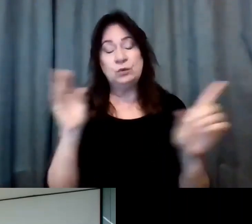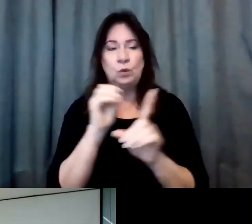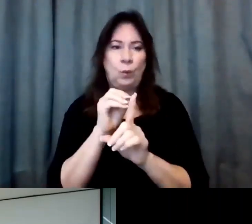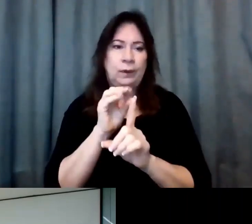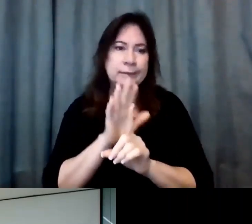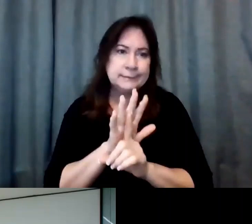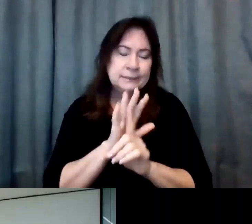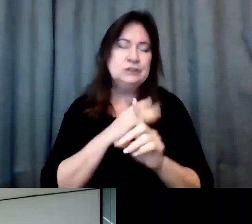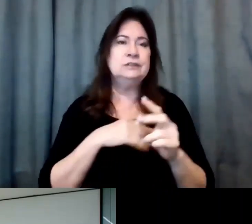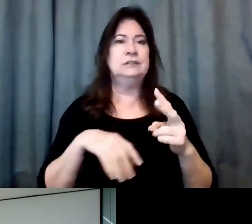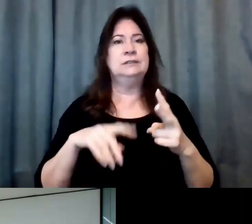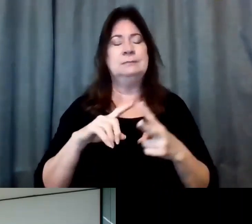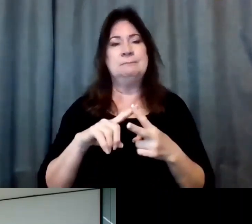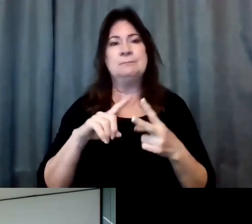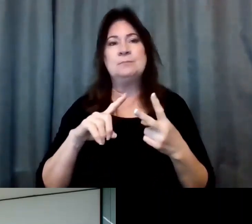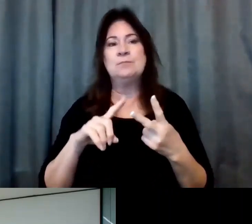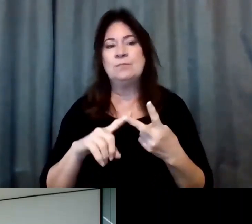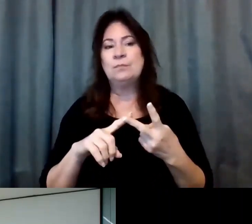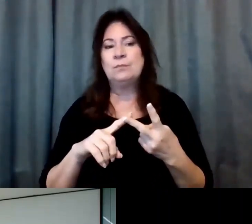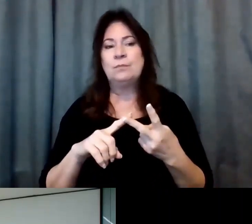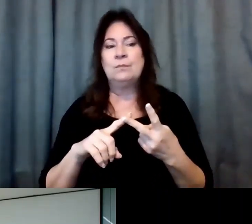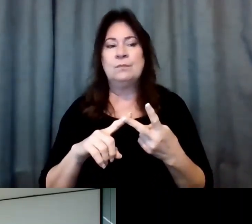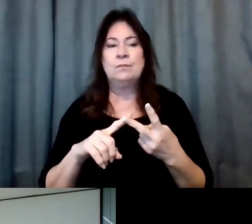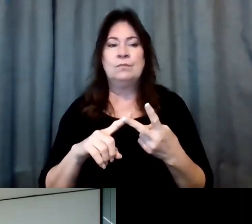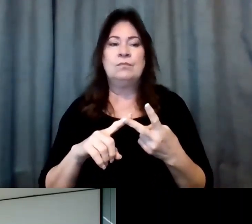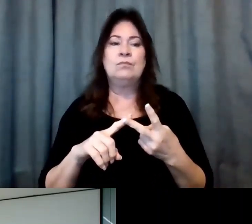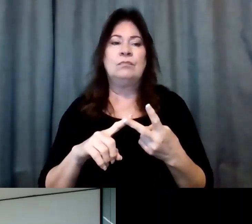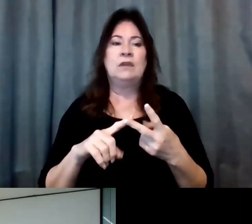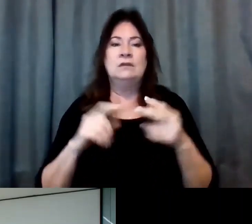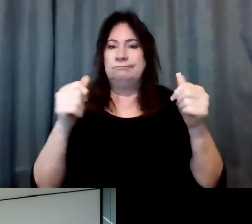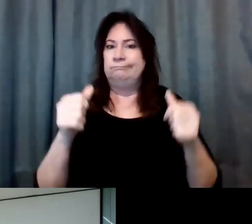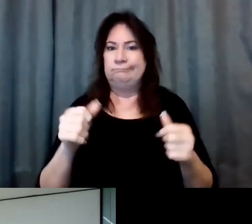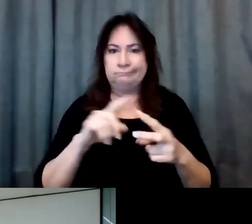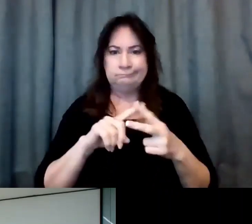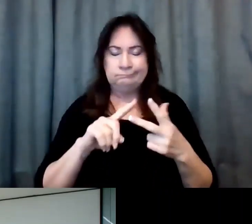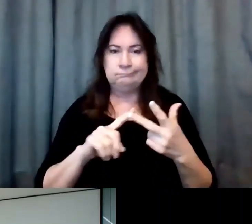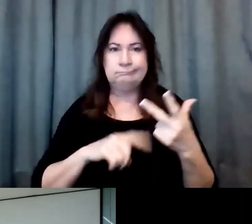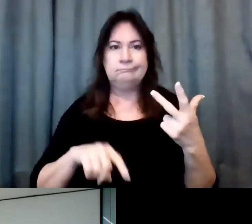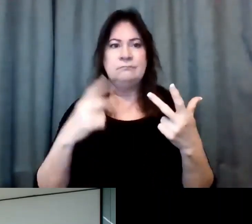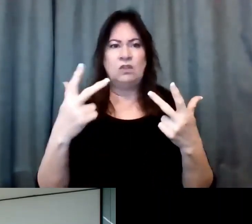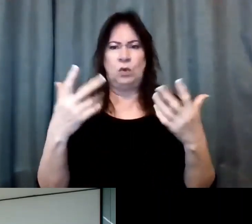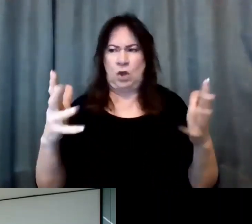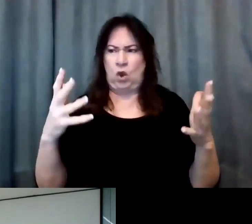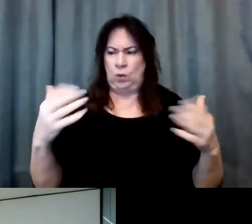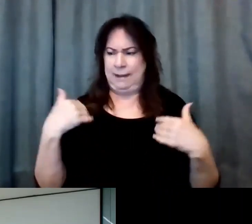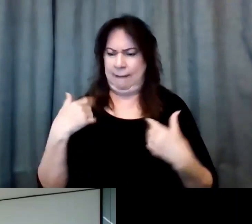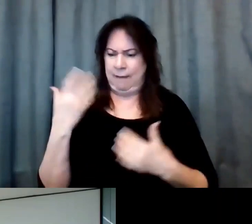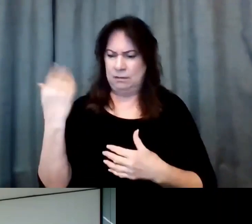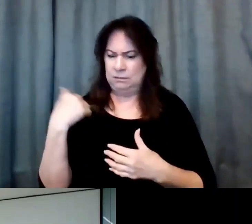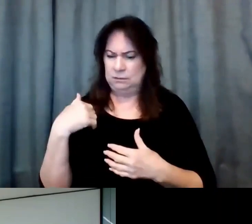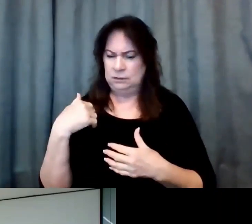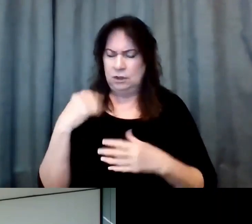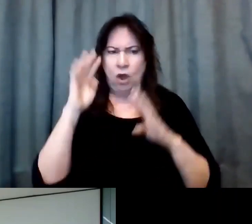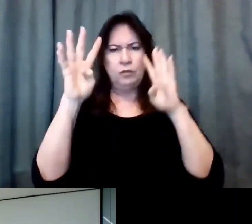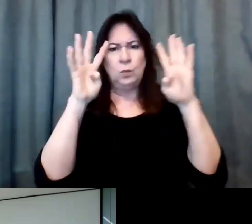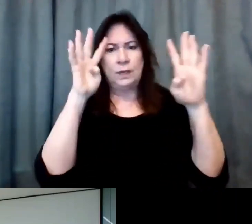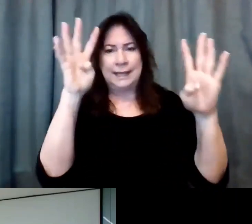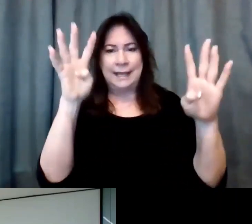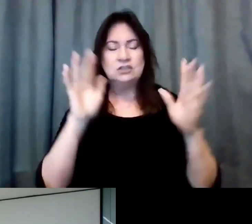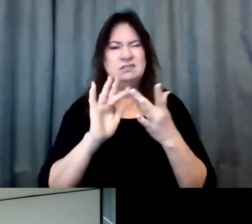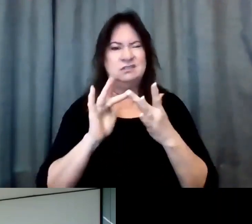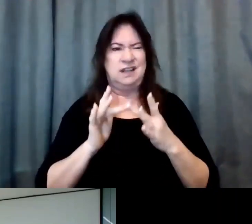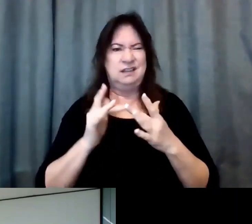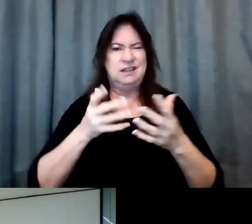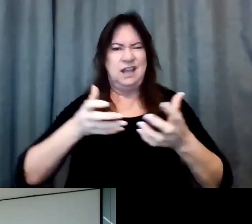to two of those, to three that we held on the creation of an